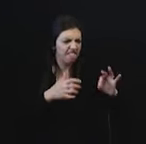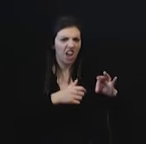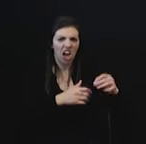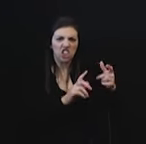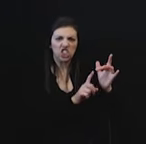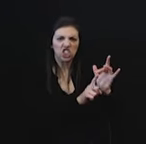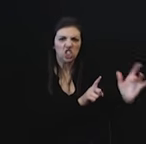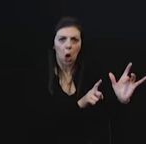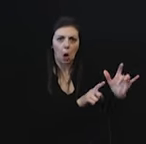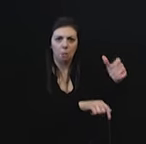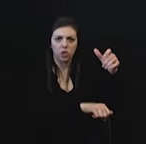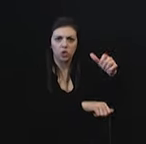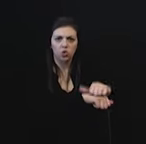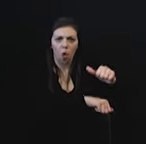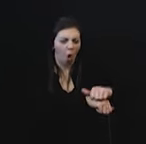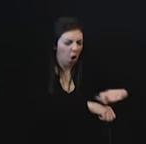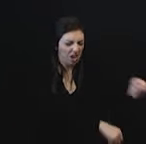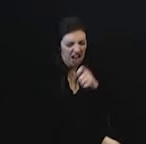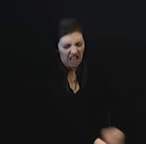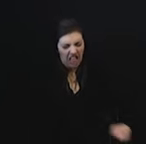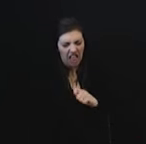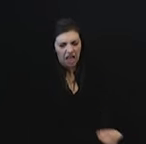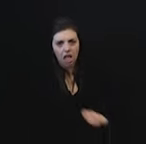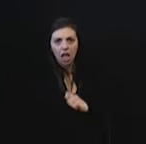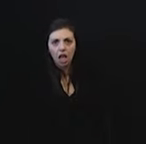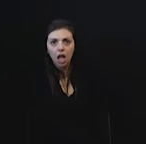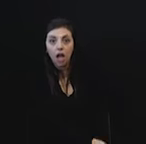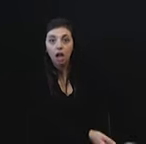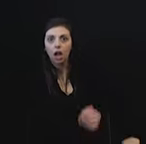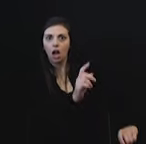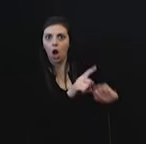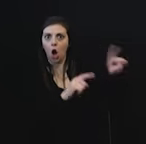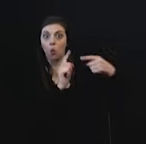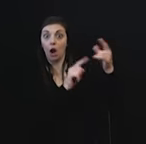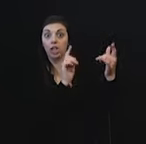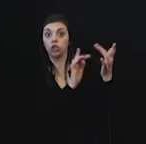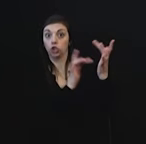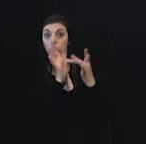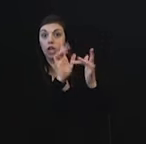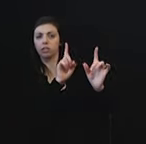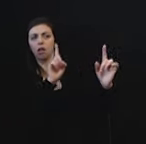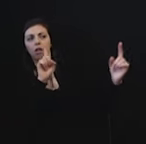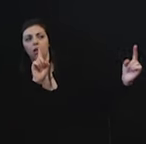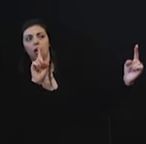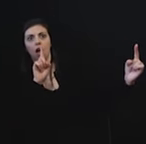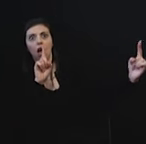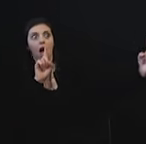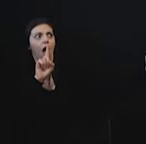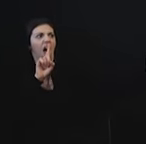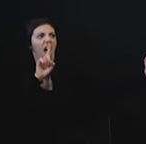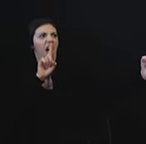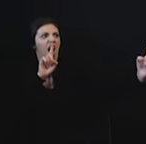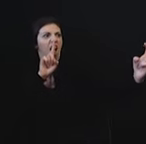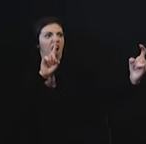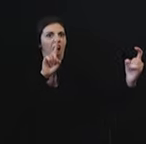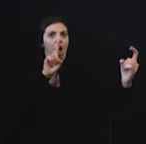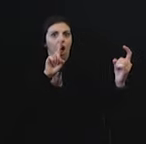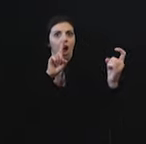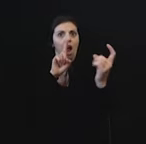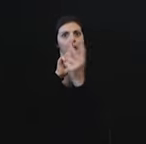Jesus was still some distance away, the man saw him, ran to meet him, and bowed low before